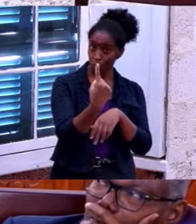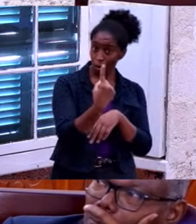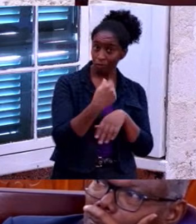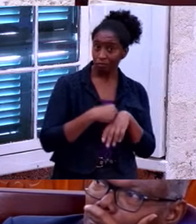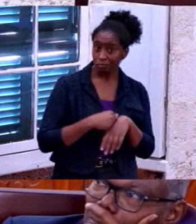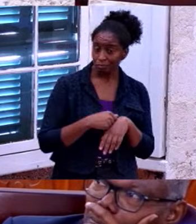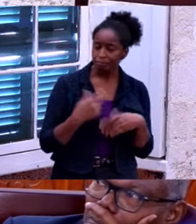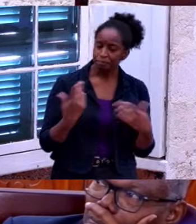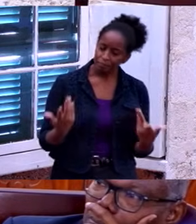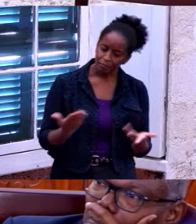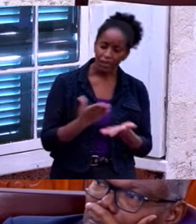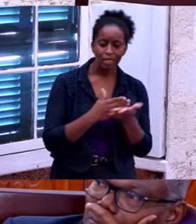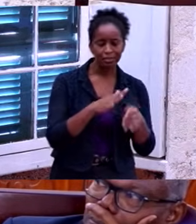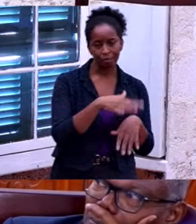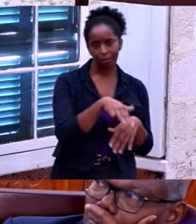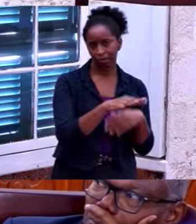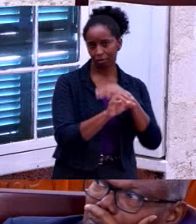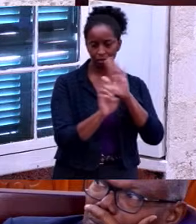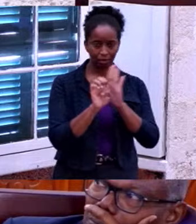You have St. James South,